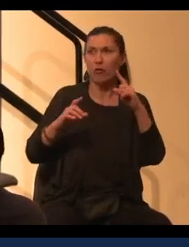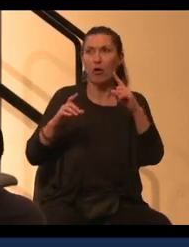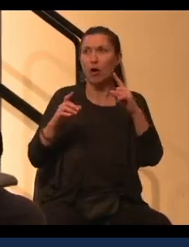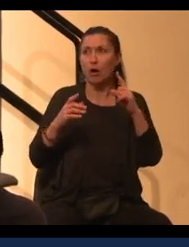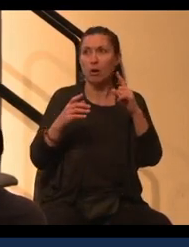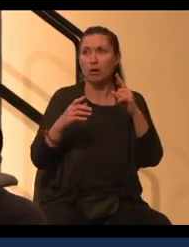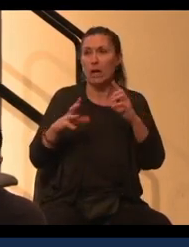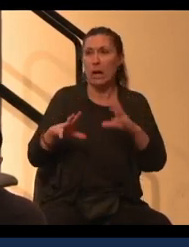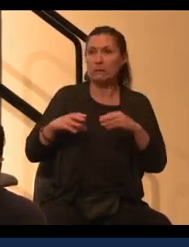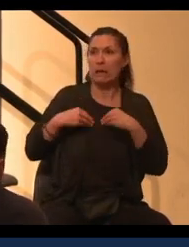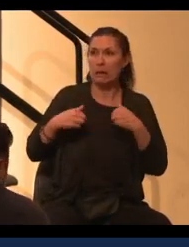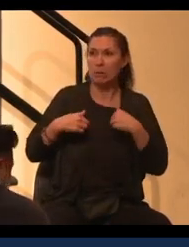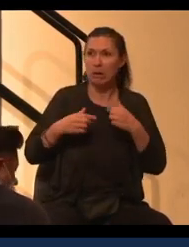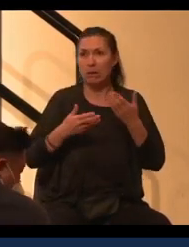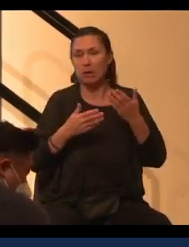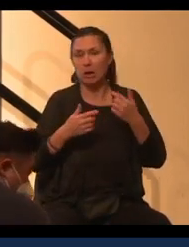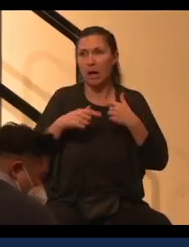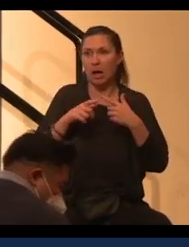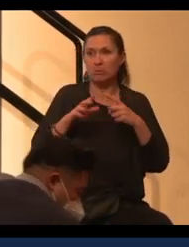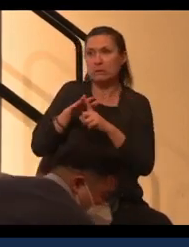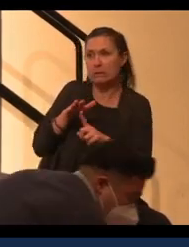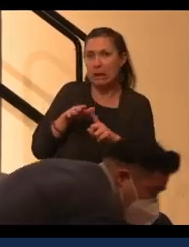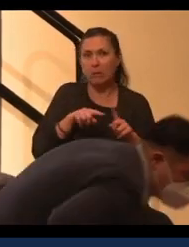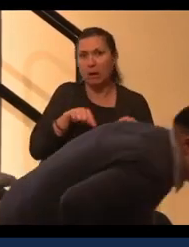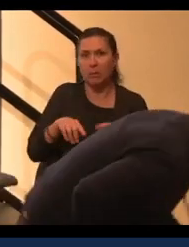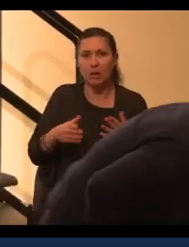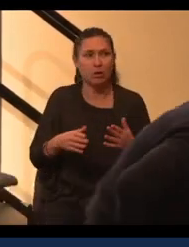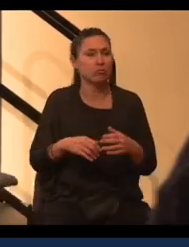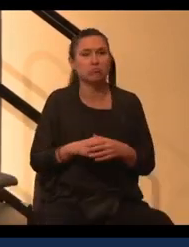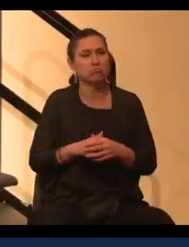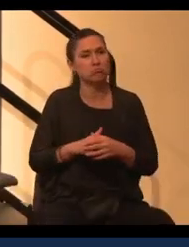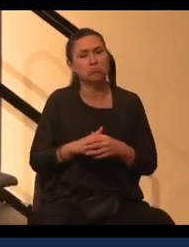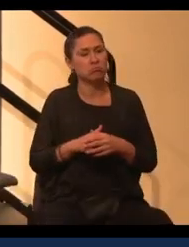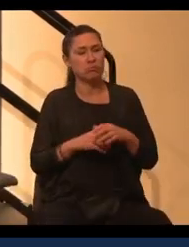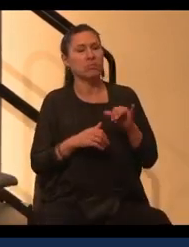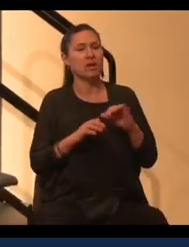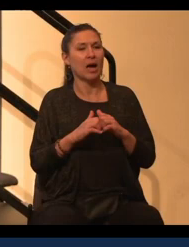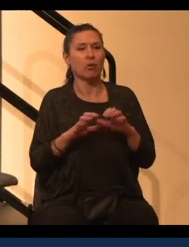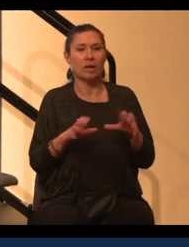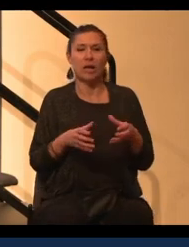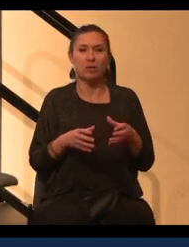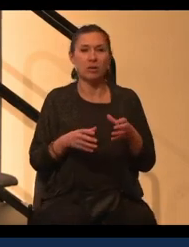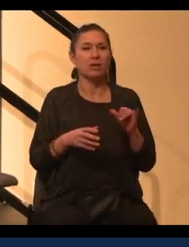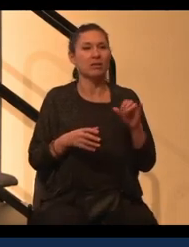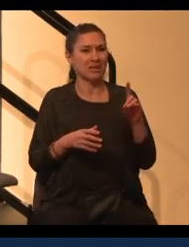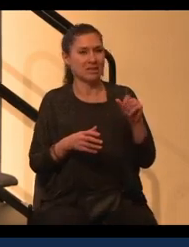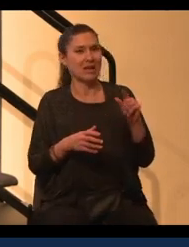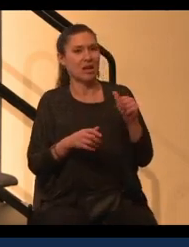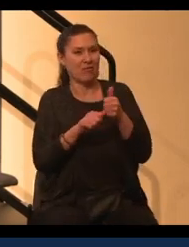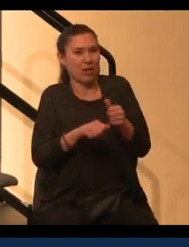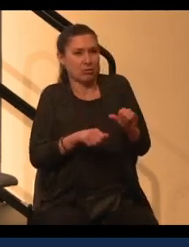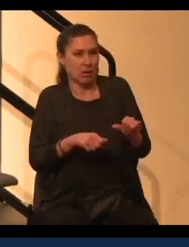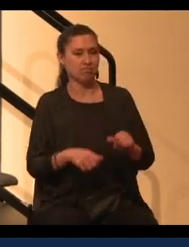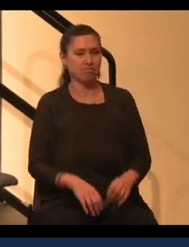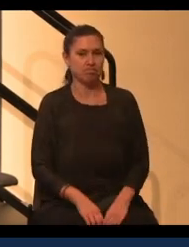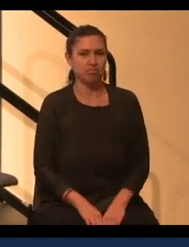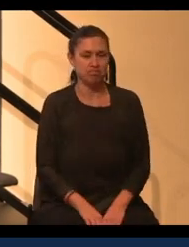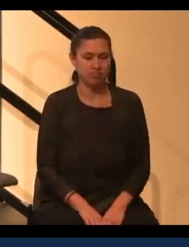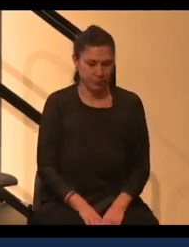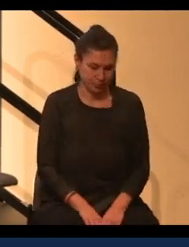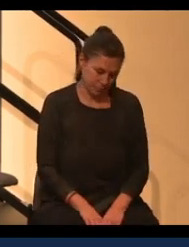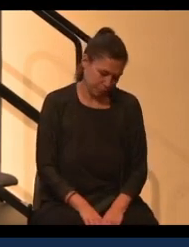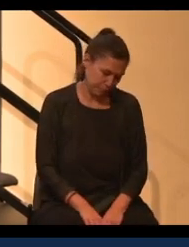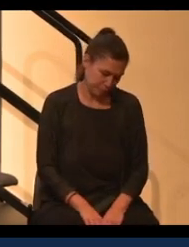undocumented students. So that's how we've categorized them. So the data that I'm going to show to you is based on that definition.